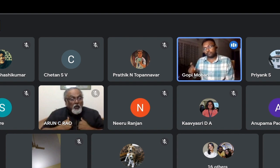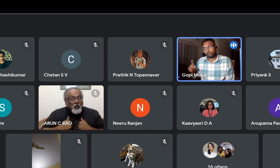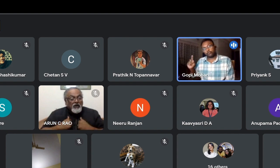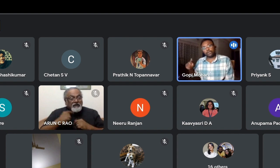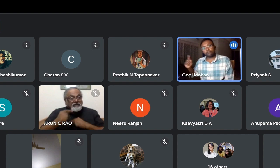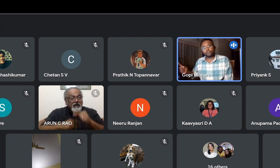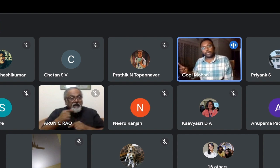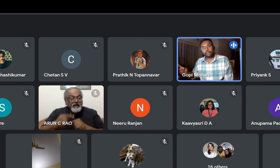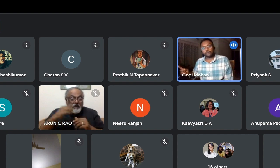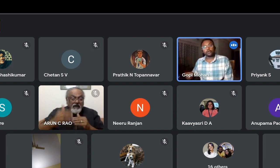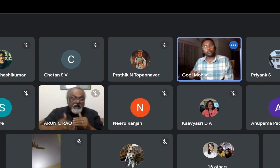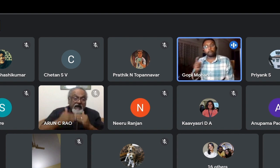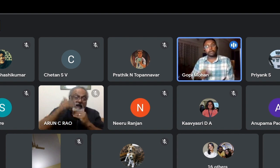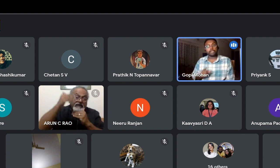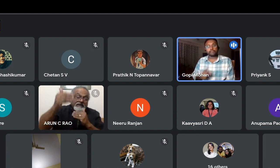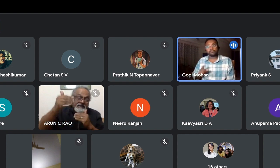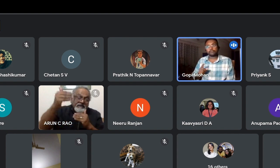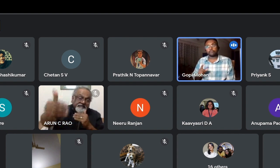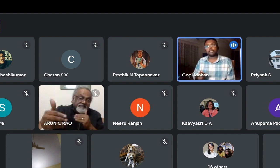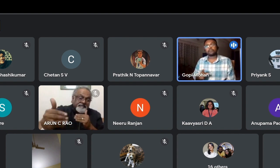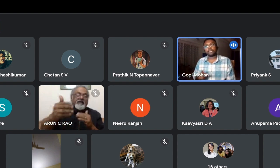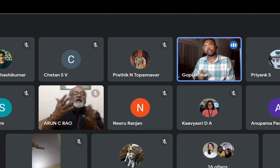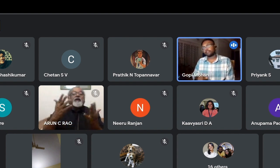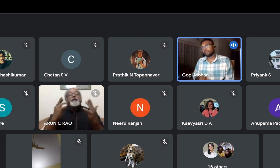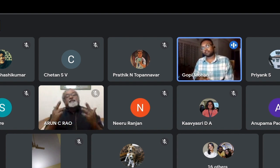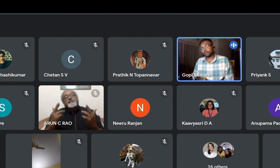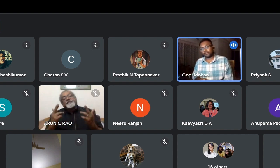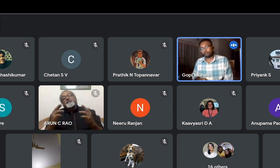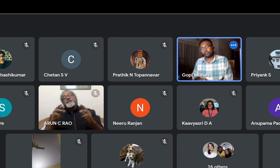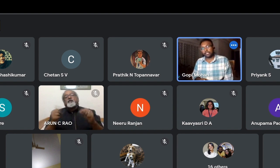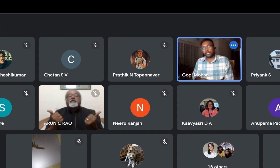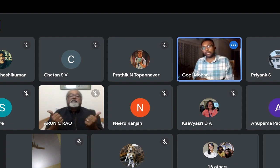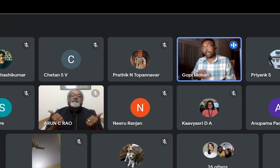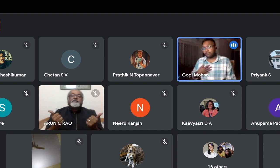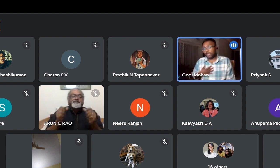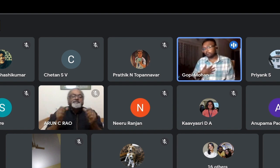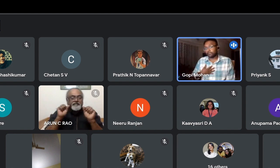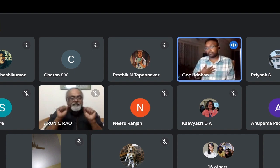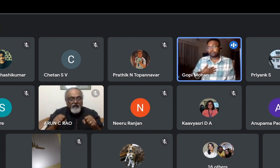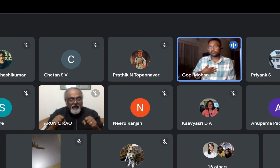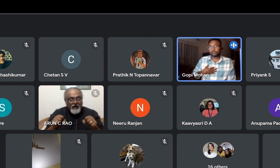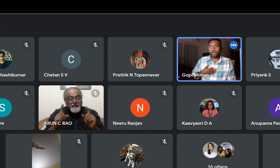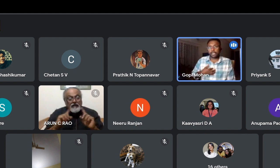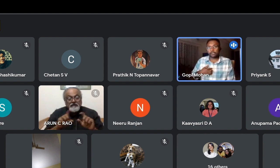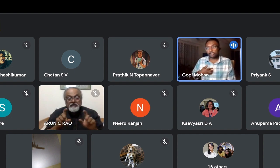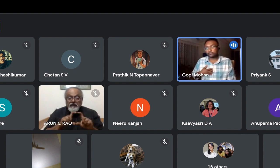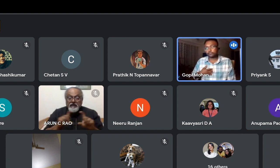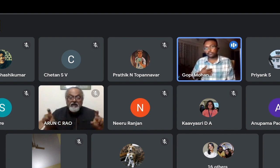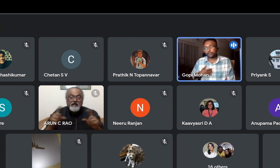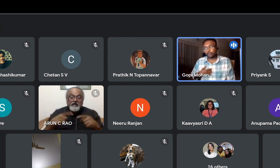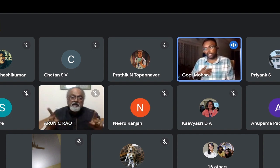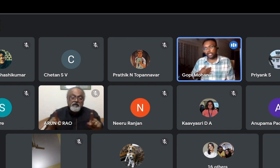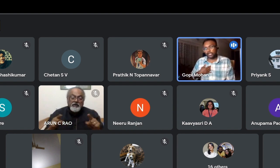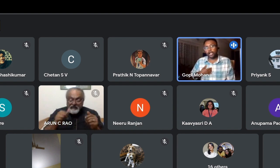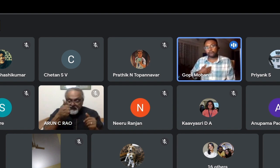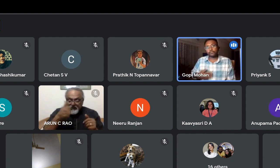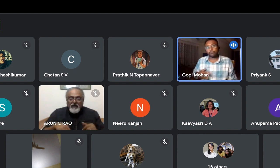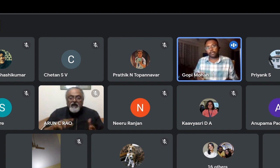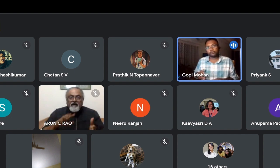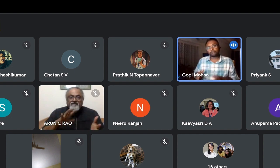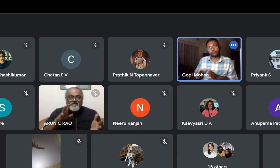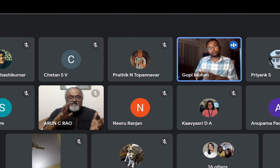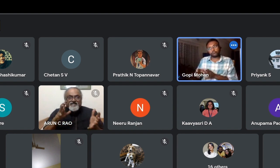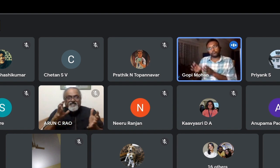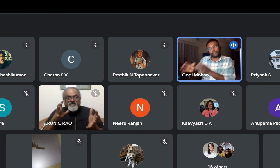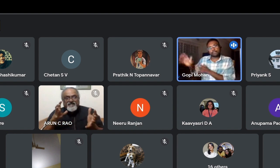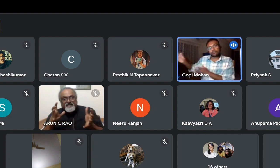generation that follows after that might get things right. And I'm happy because I'd like to think that, okay, I carved the